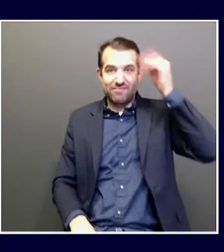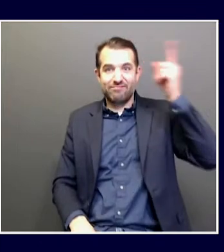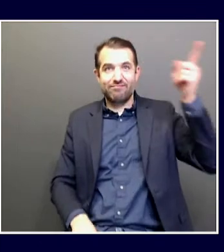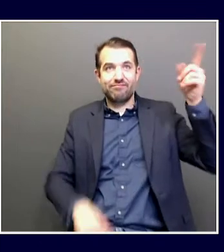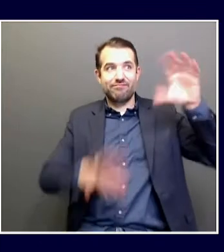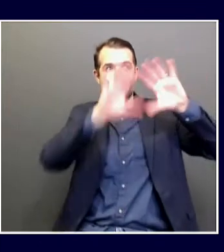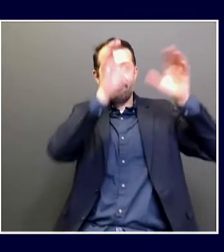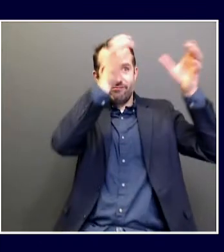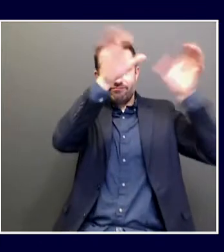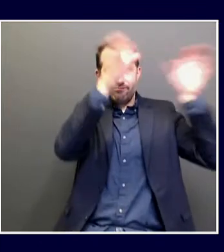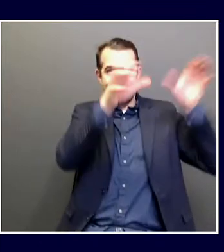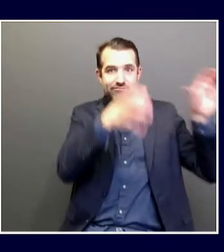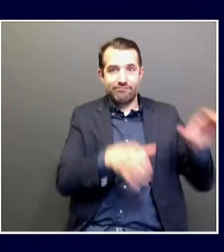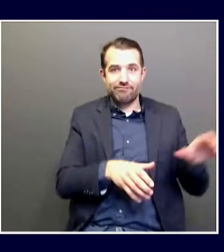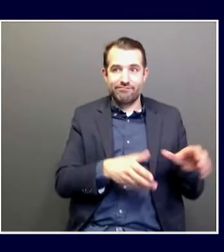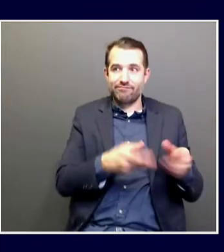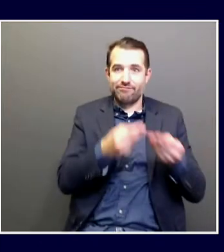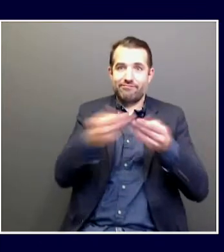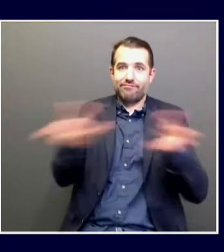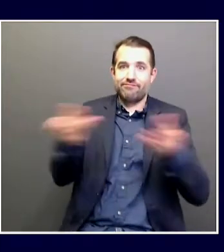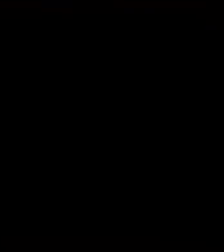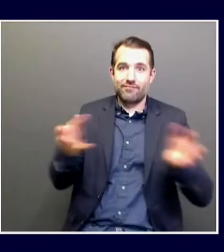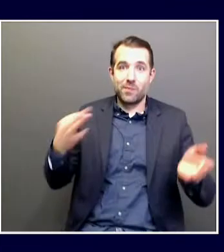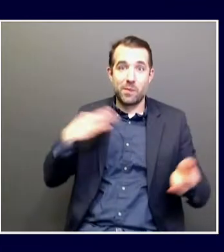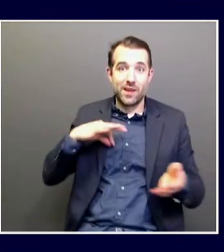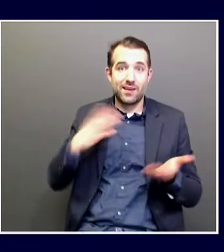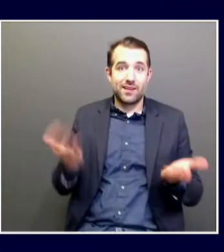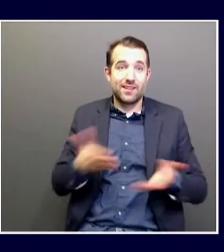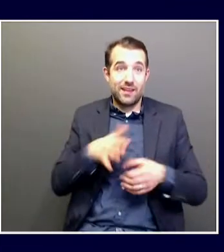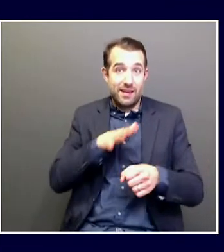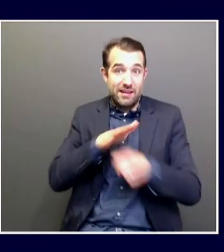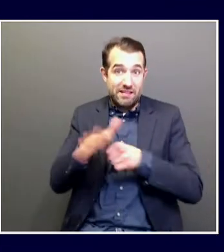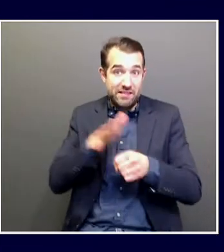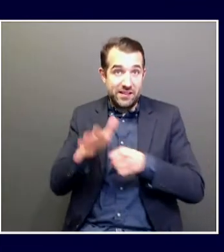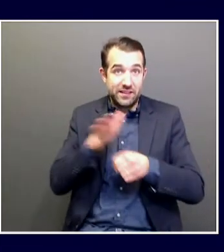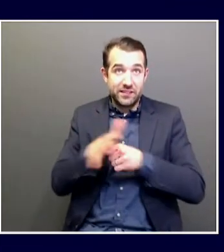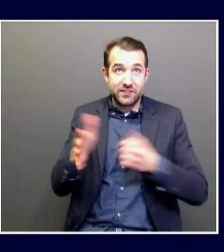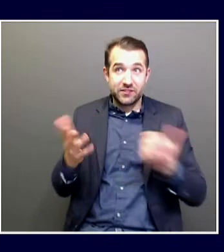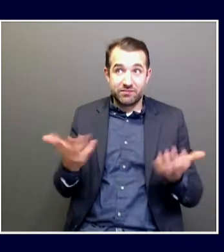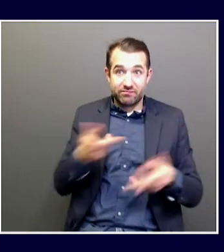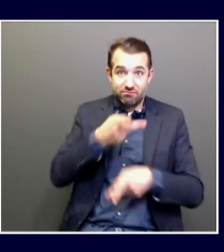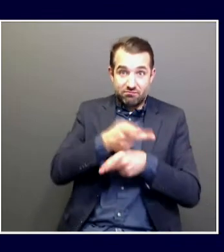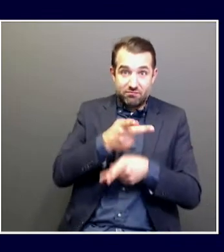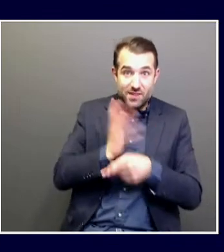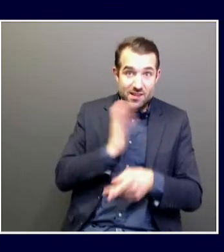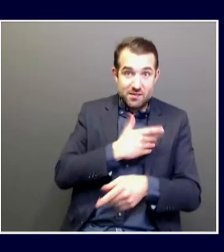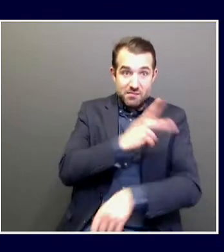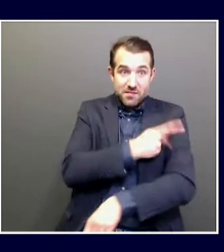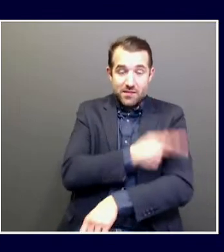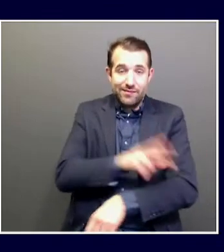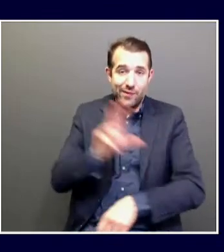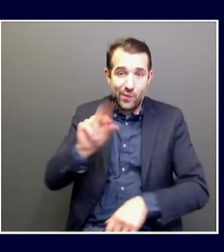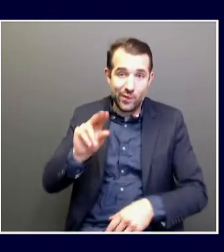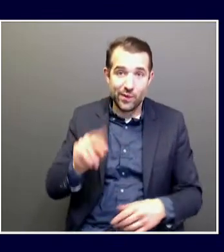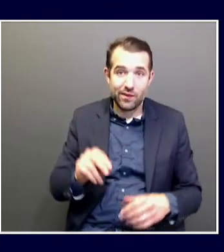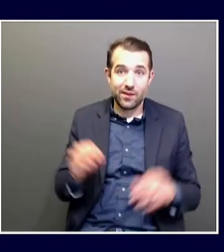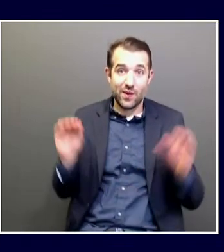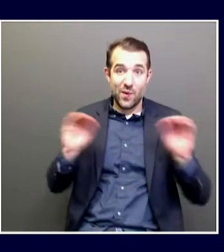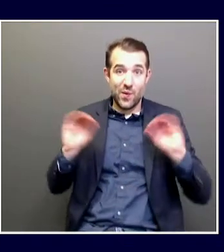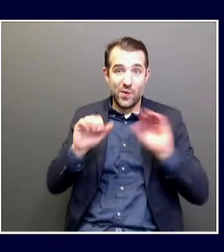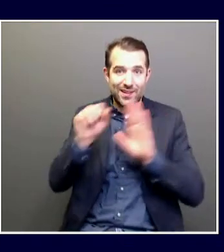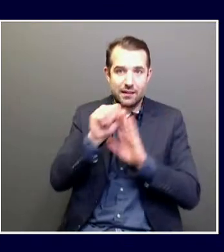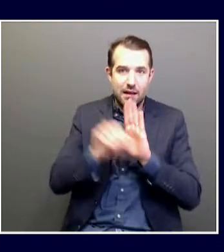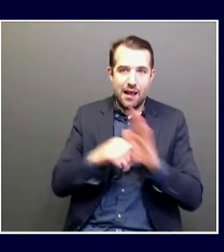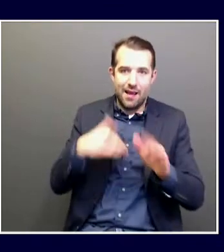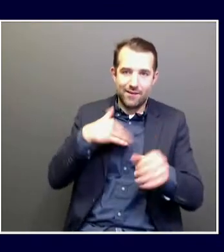And does Maine currently have enough to treat, a score of new Omicron patients? No state does. No, the United States as a